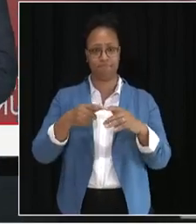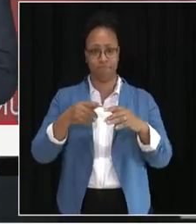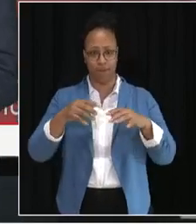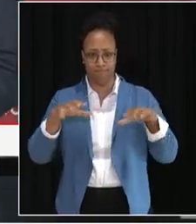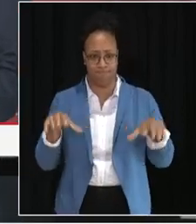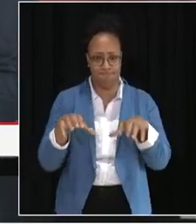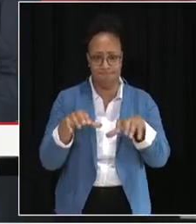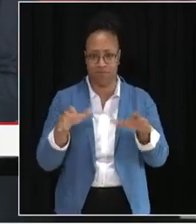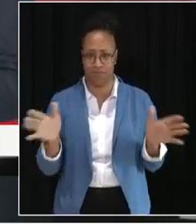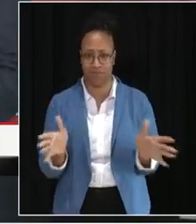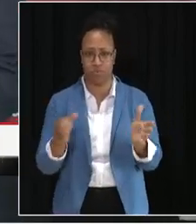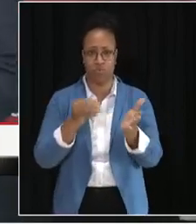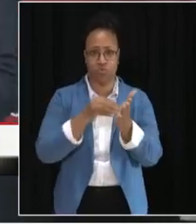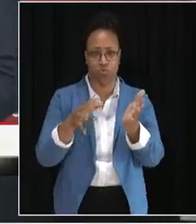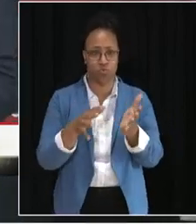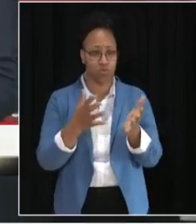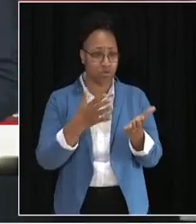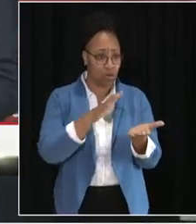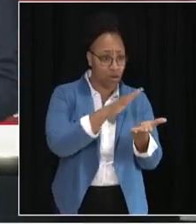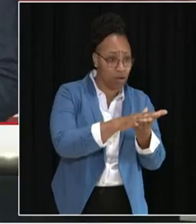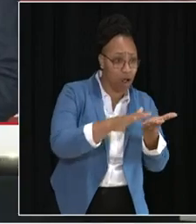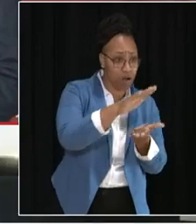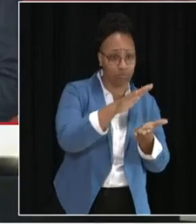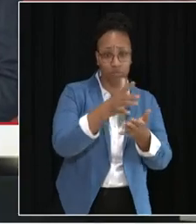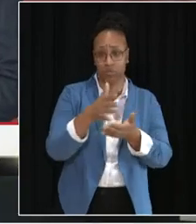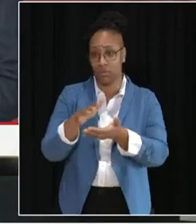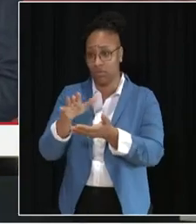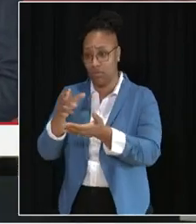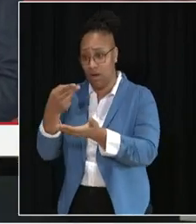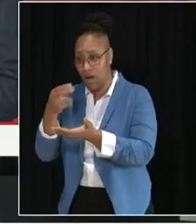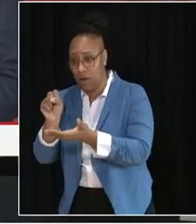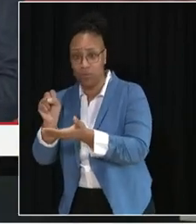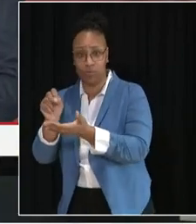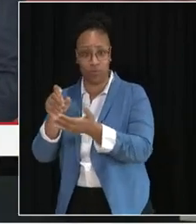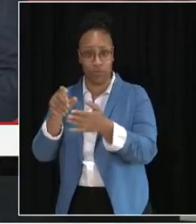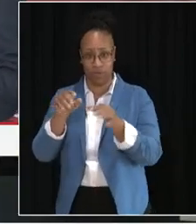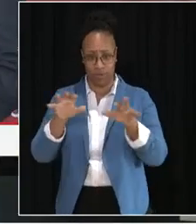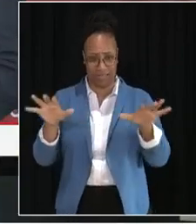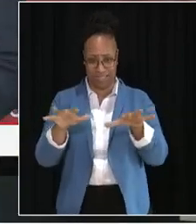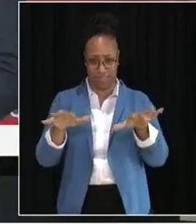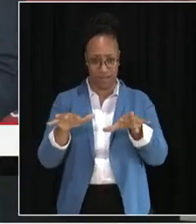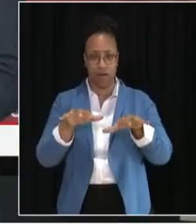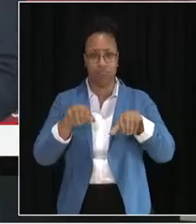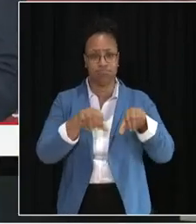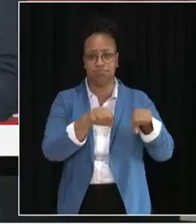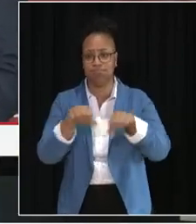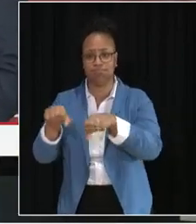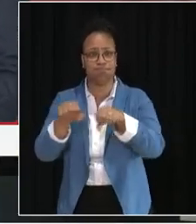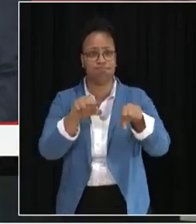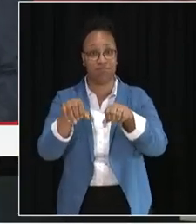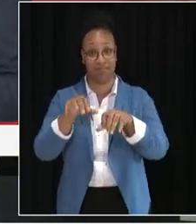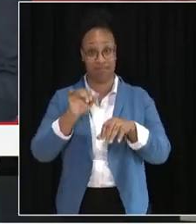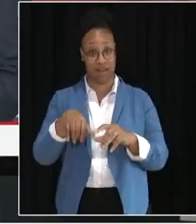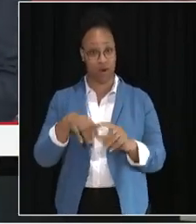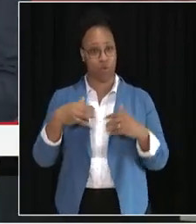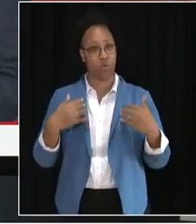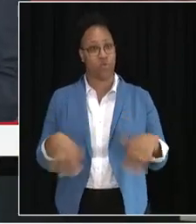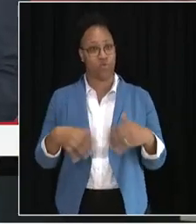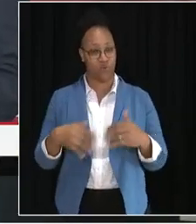diplomas. And we're so grateful to Mayor Bowser for believing in students, believing in Bard, and making